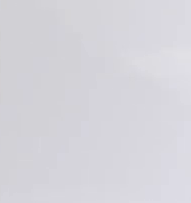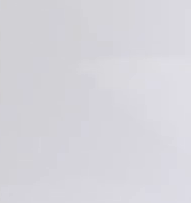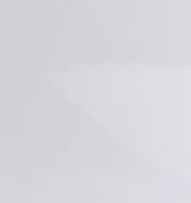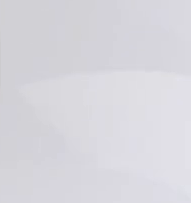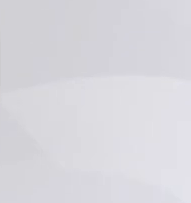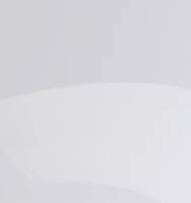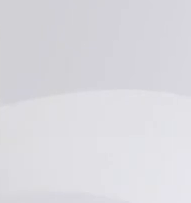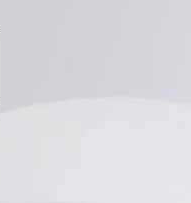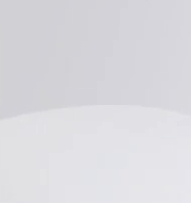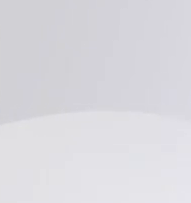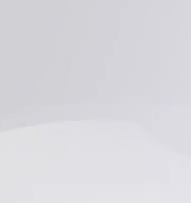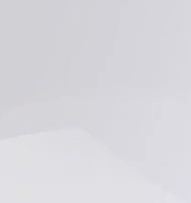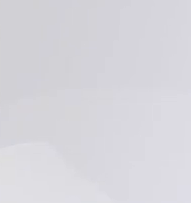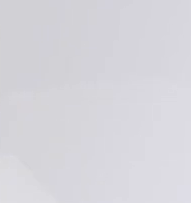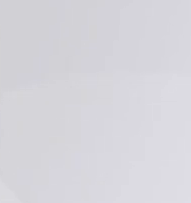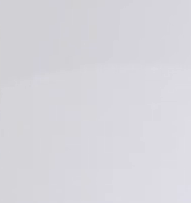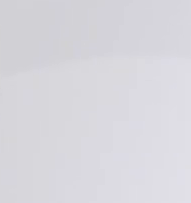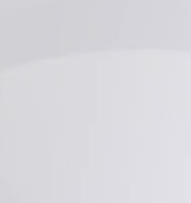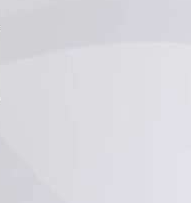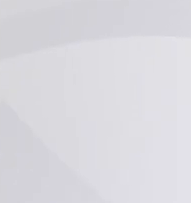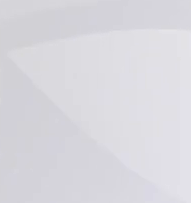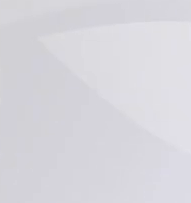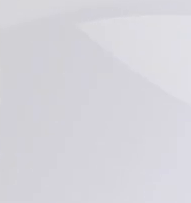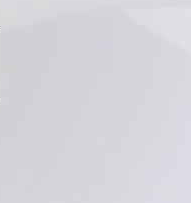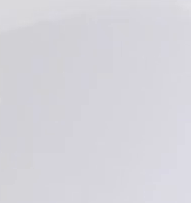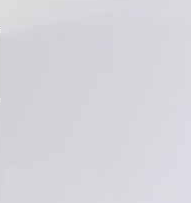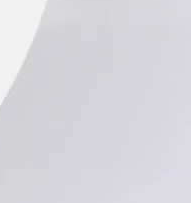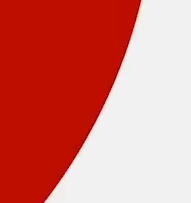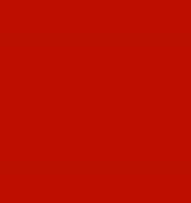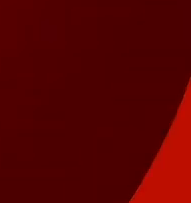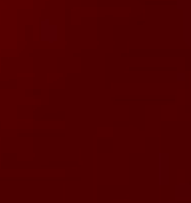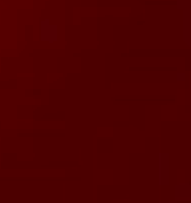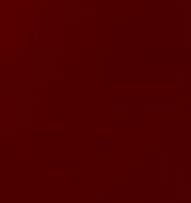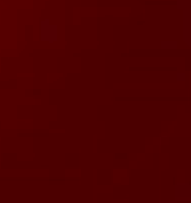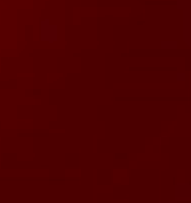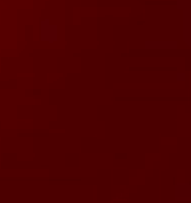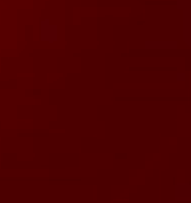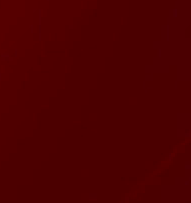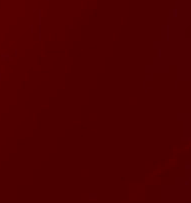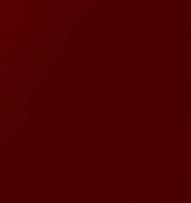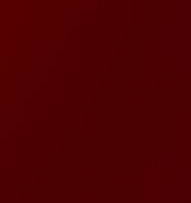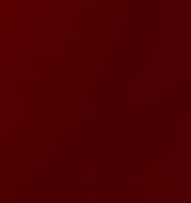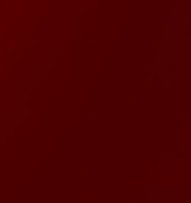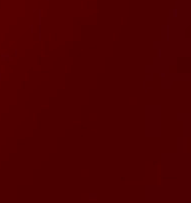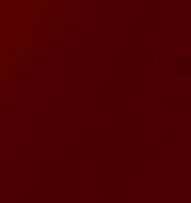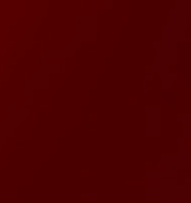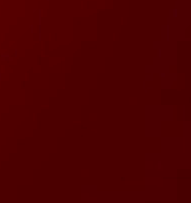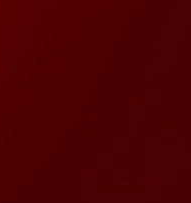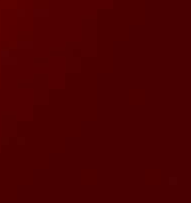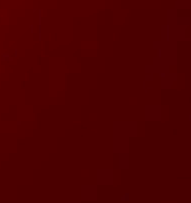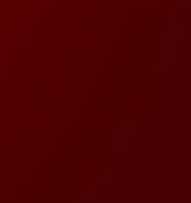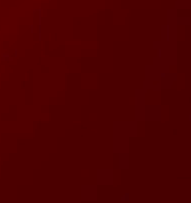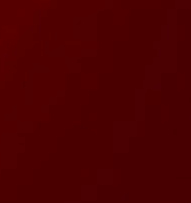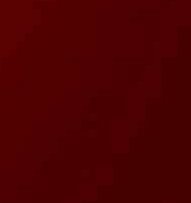dates. The entrance to Springboard 2022 is absolutely free. And there is much more information on our website,